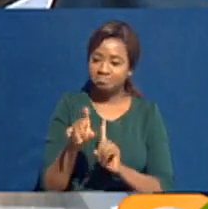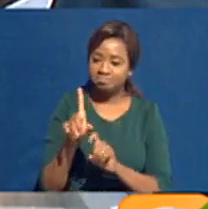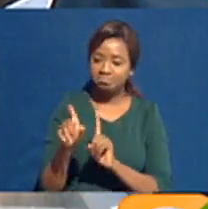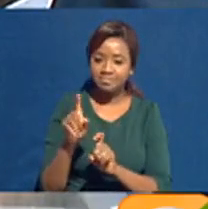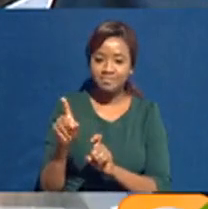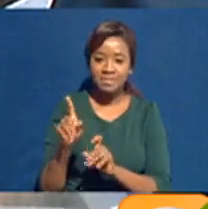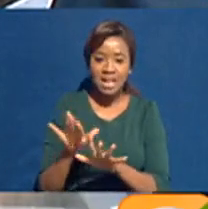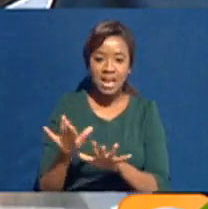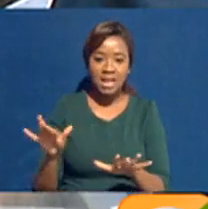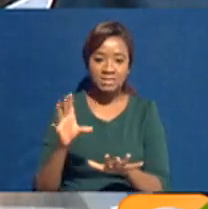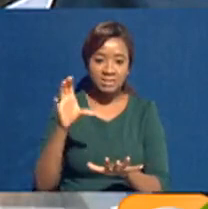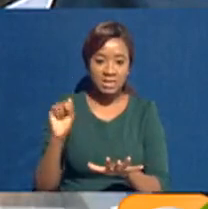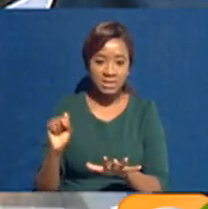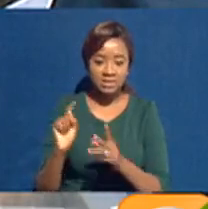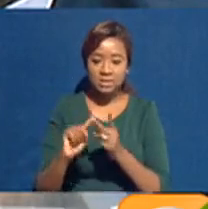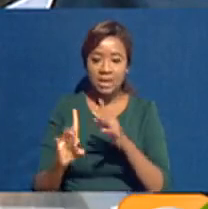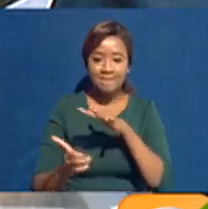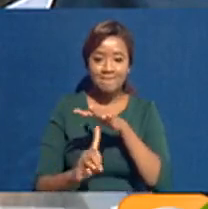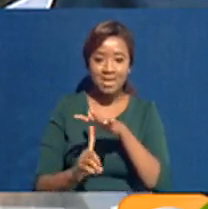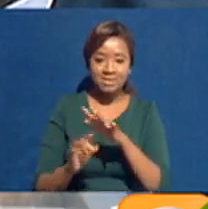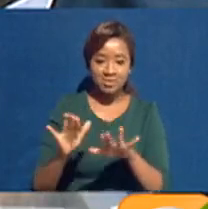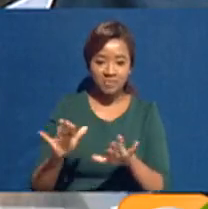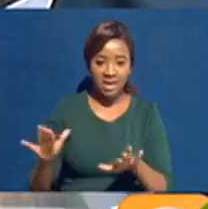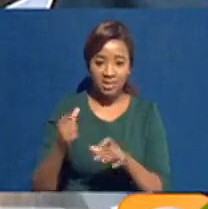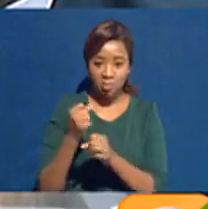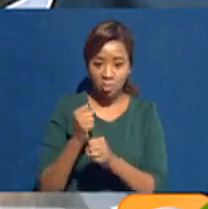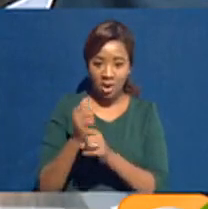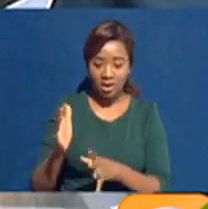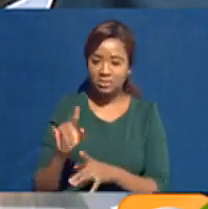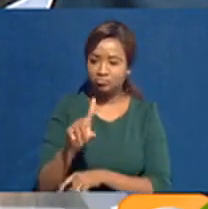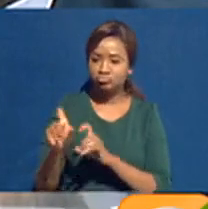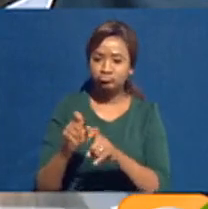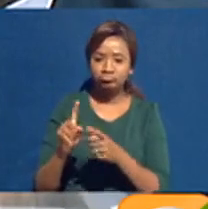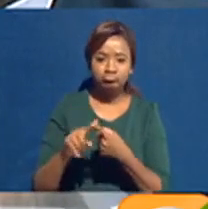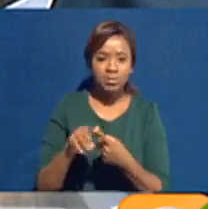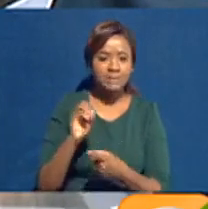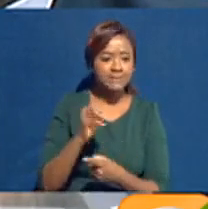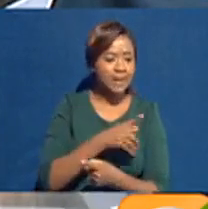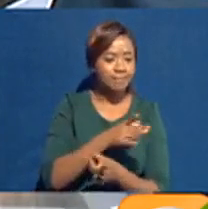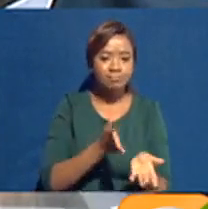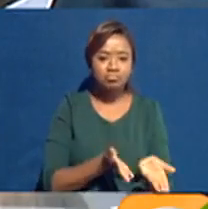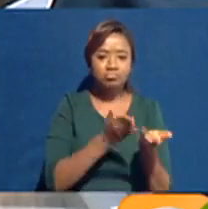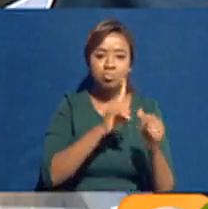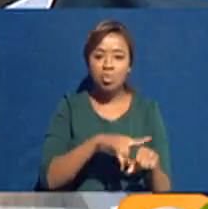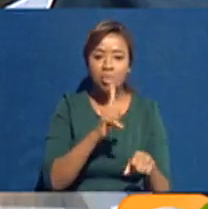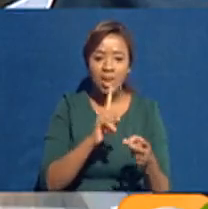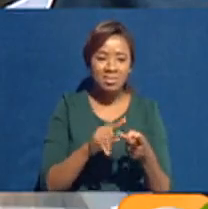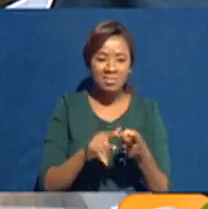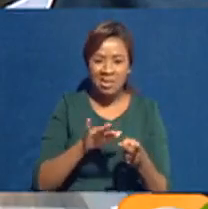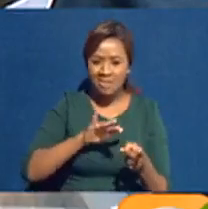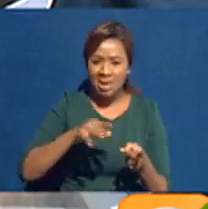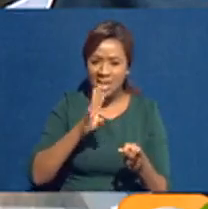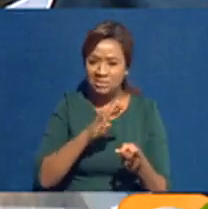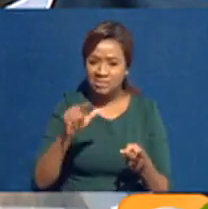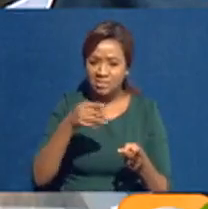Zacharia Njeru and ministry officials on pending bills, the state of slum upgrading, affordable housing